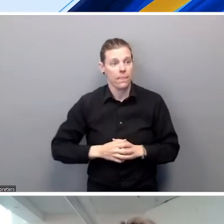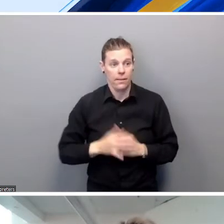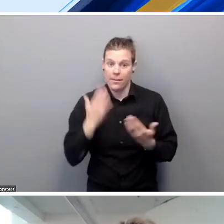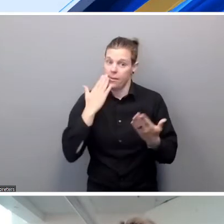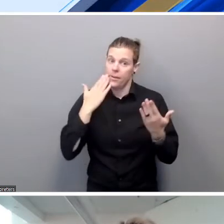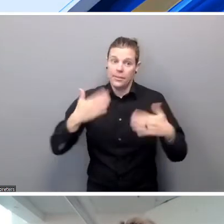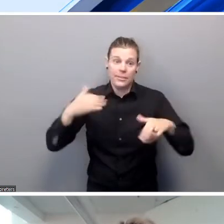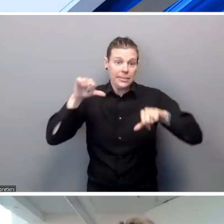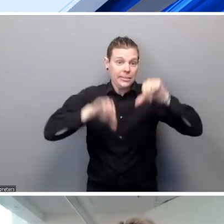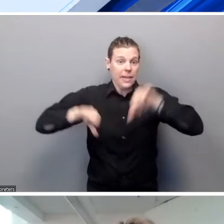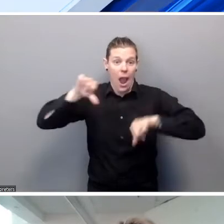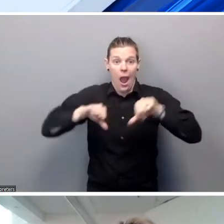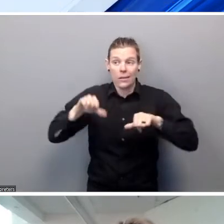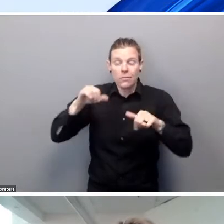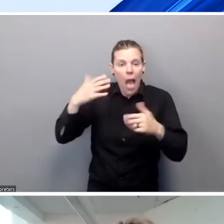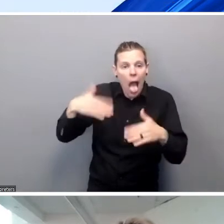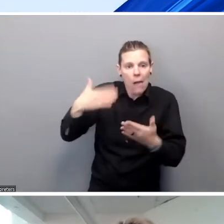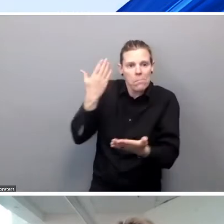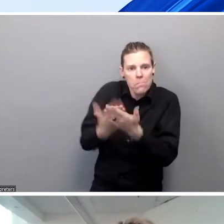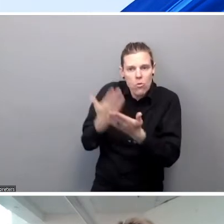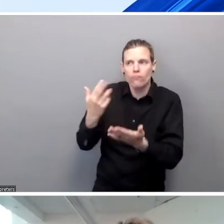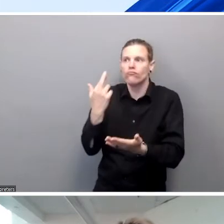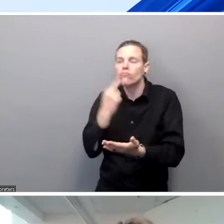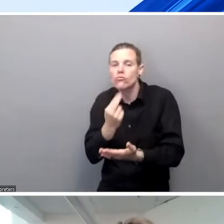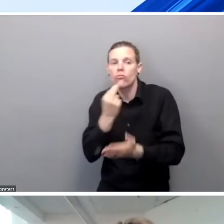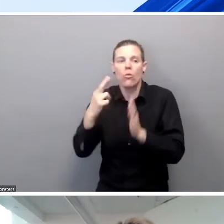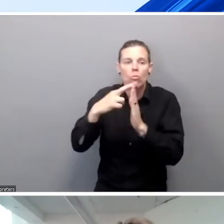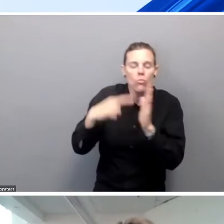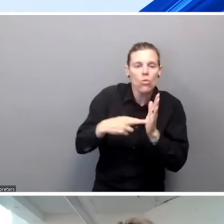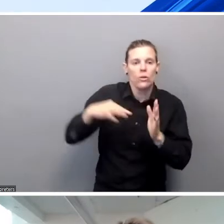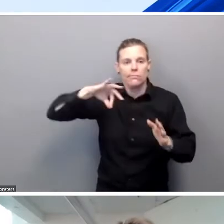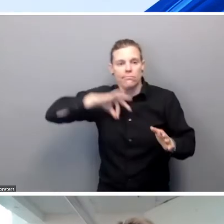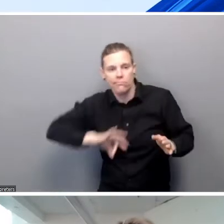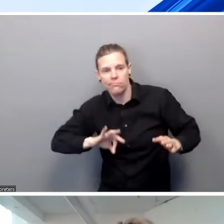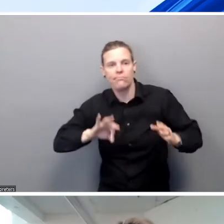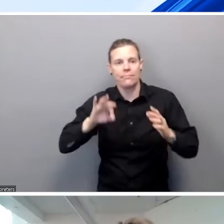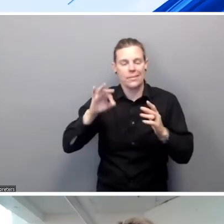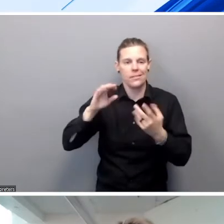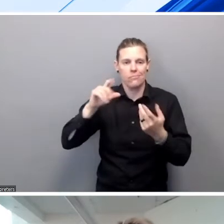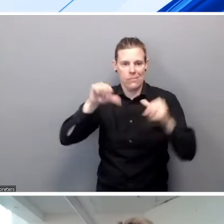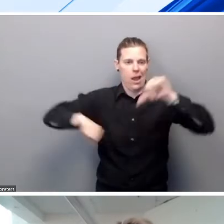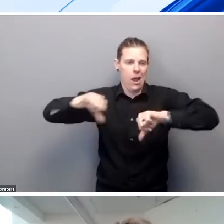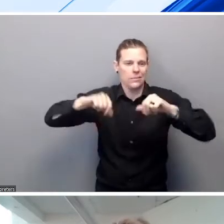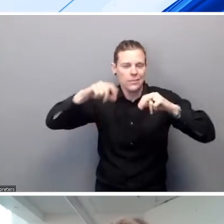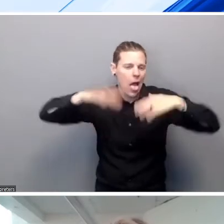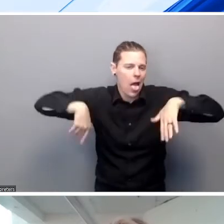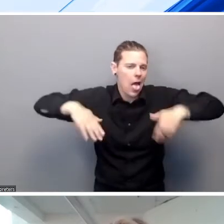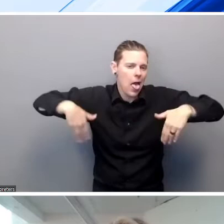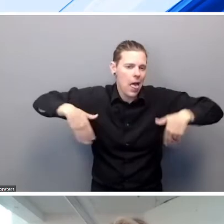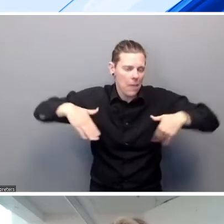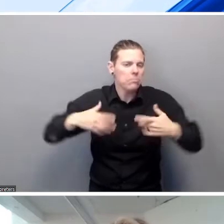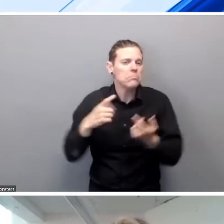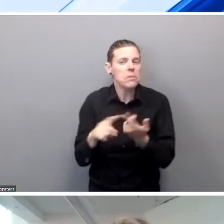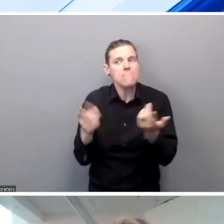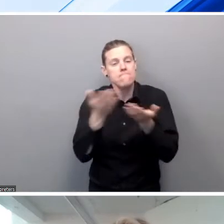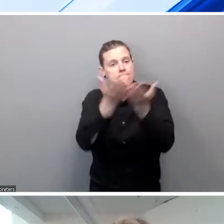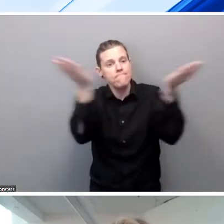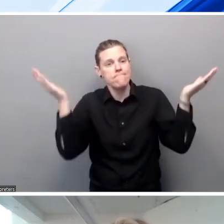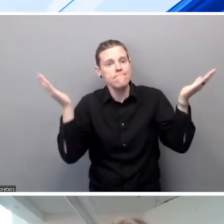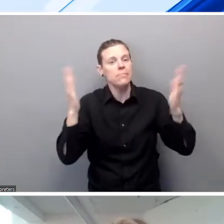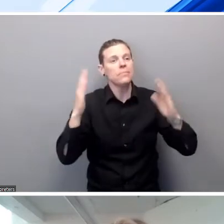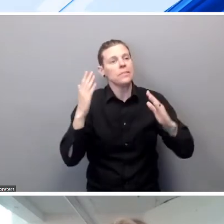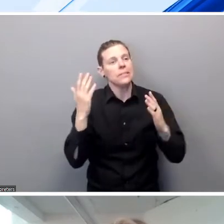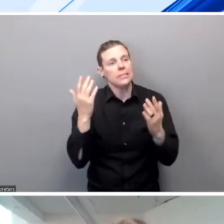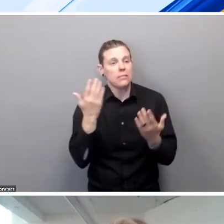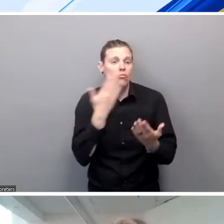the overall benefit of case rates in a community where that sort of passport system, if you will,